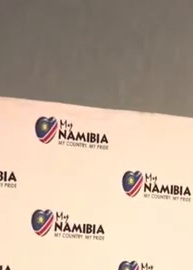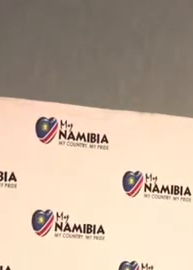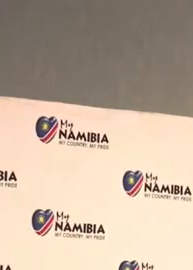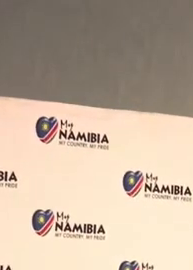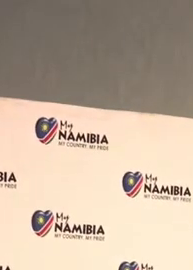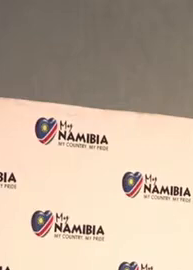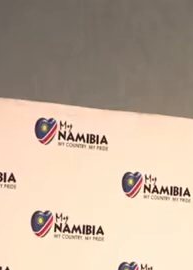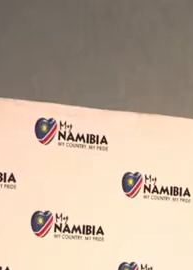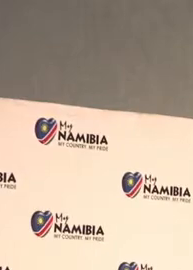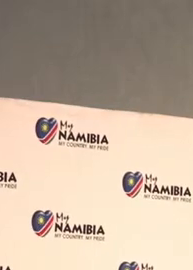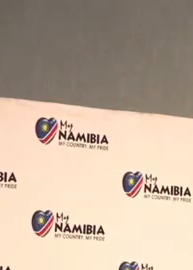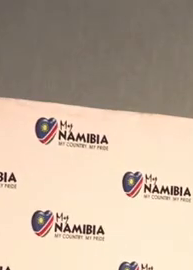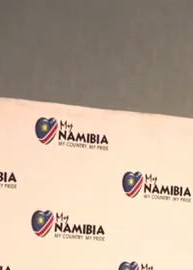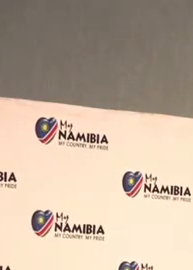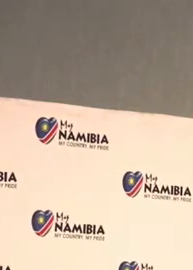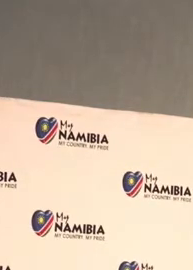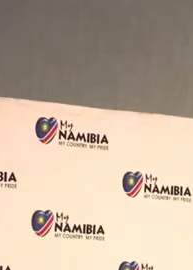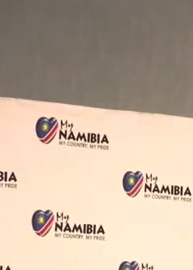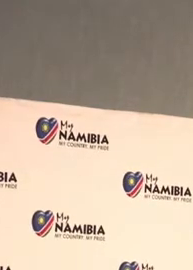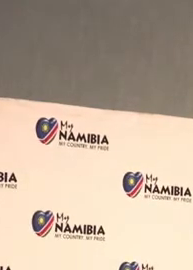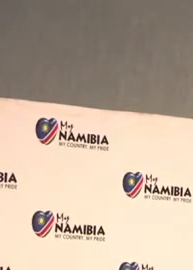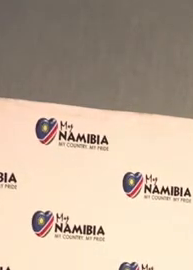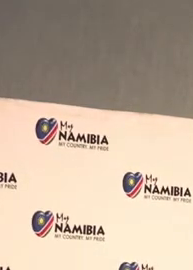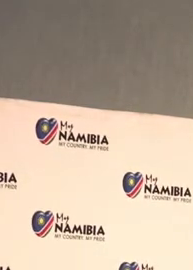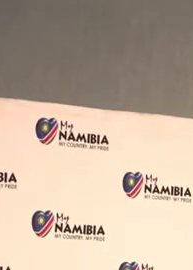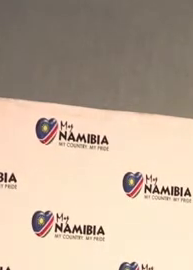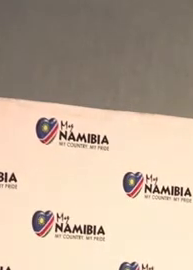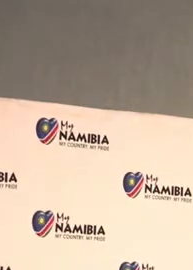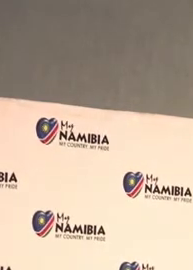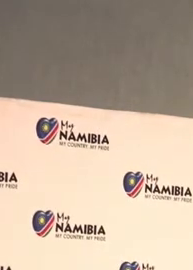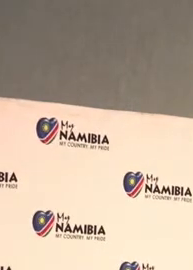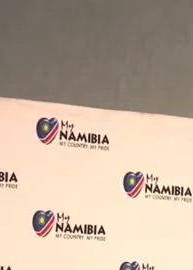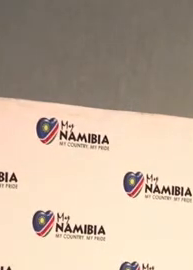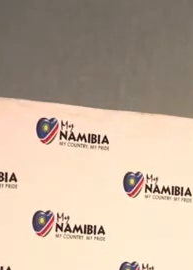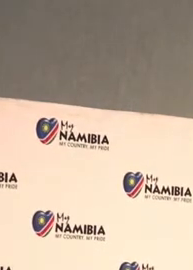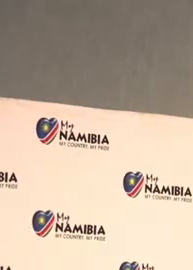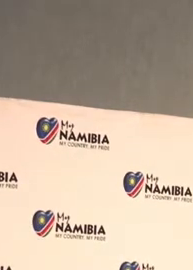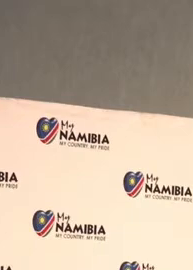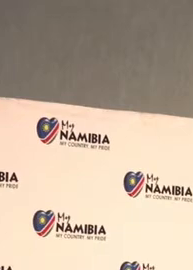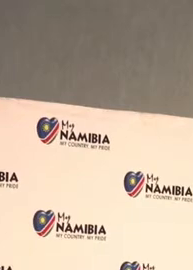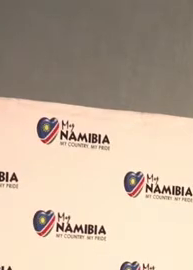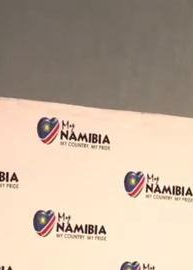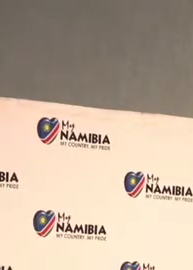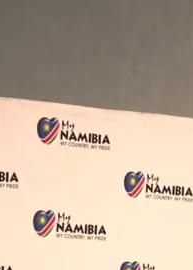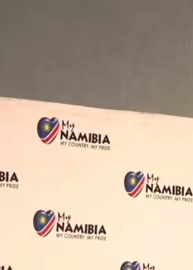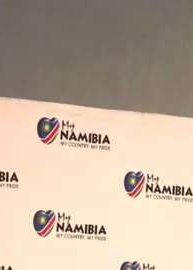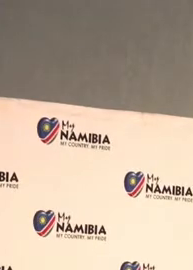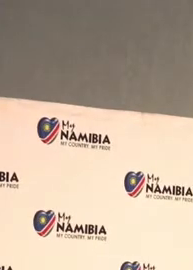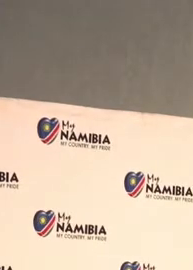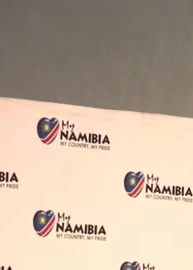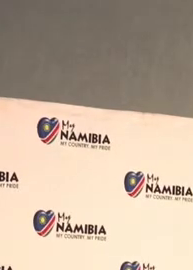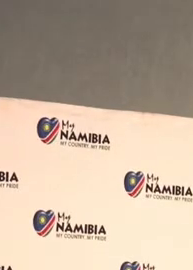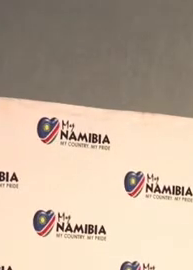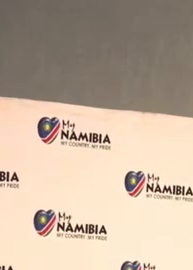welcome. Good afternoon. And of course, a warm welcome to all our viewers and our listeners on all